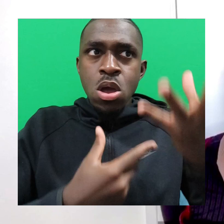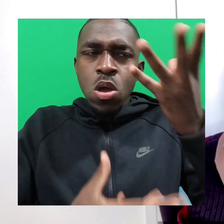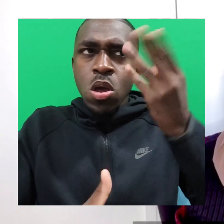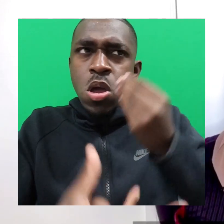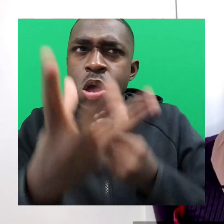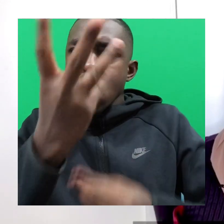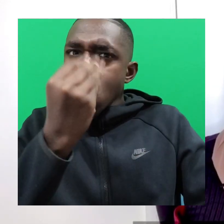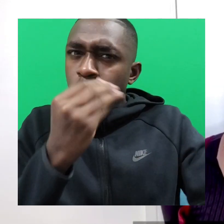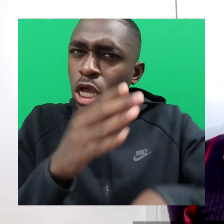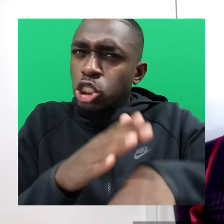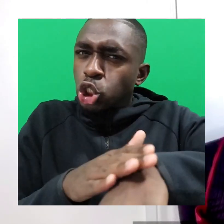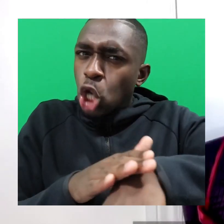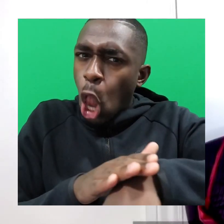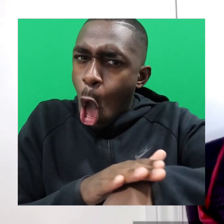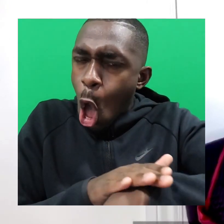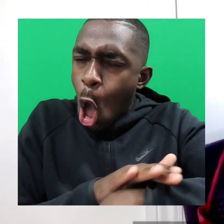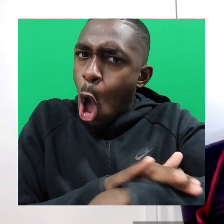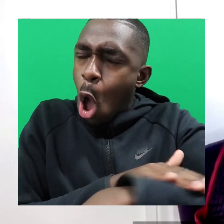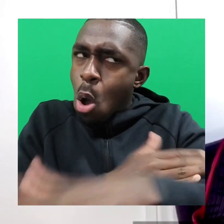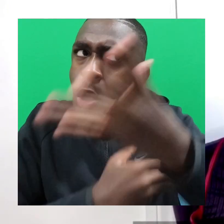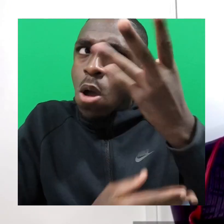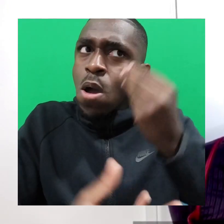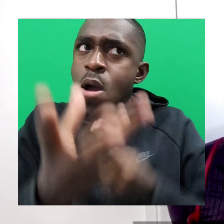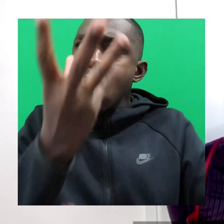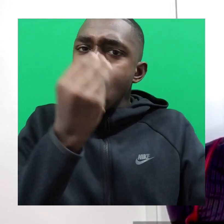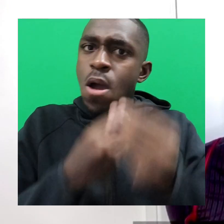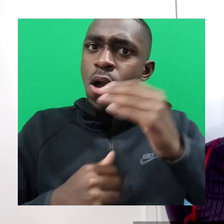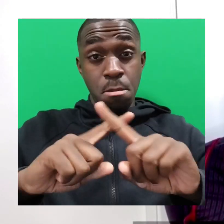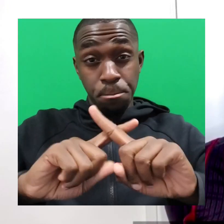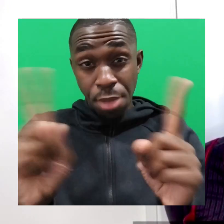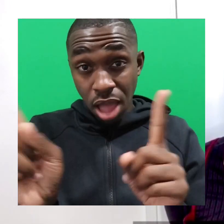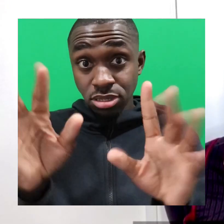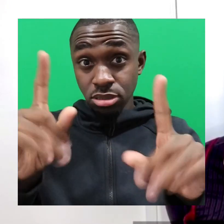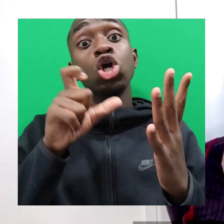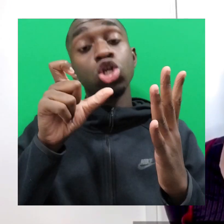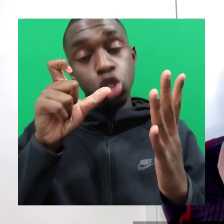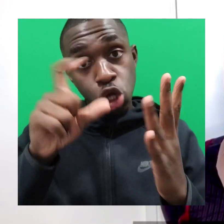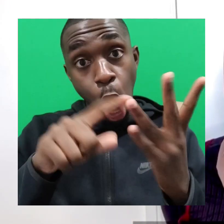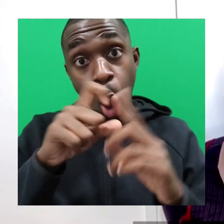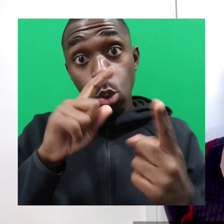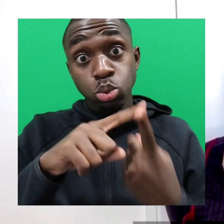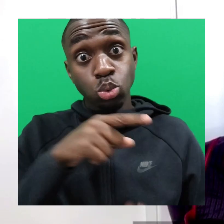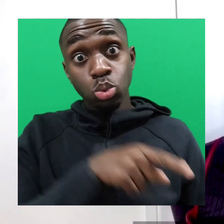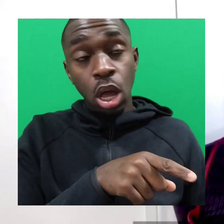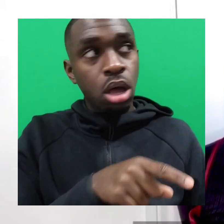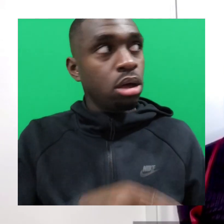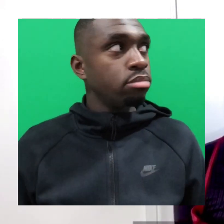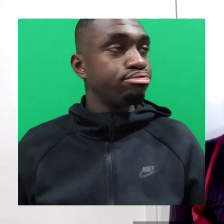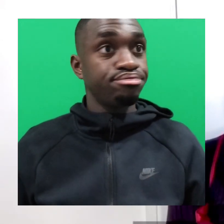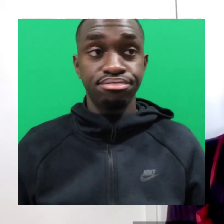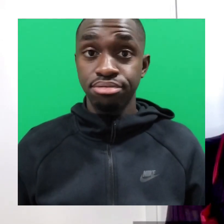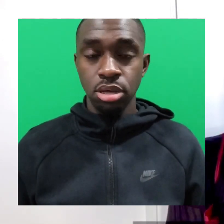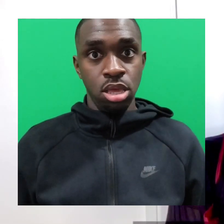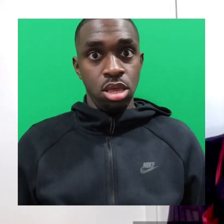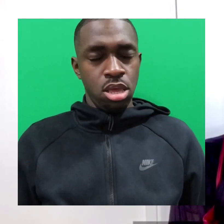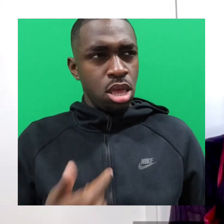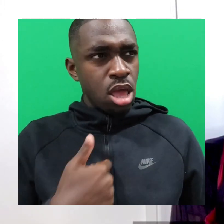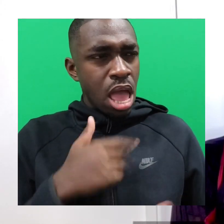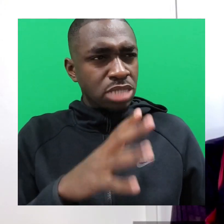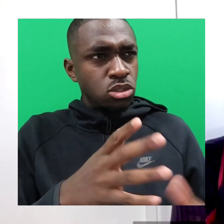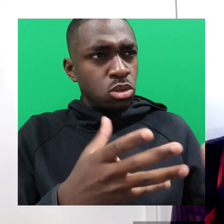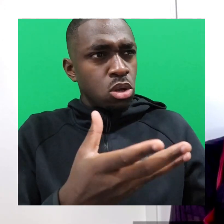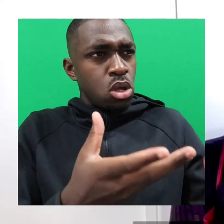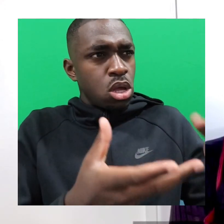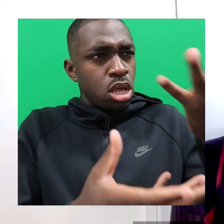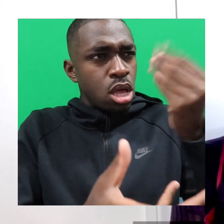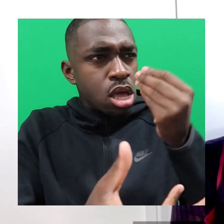marketing. So I did that. It was 4 months, and guys,